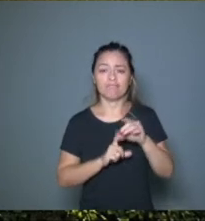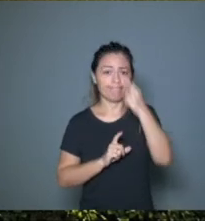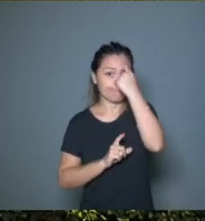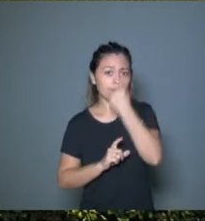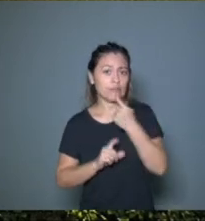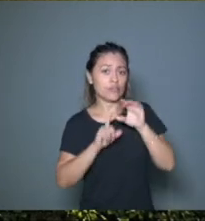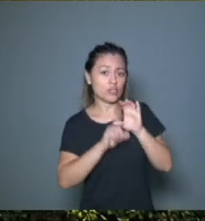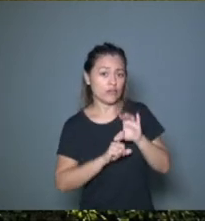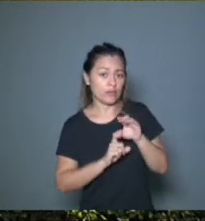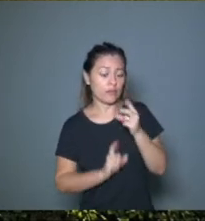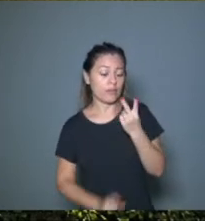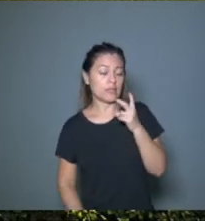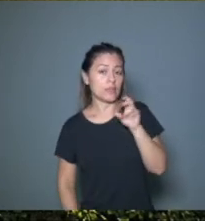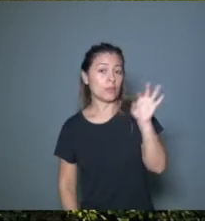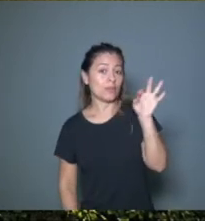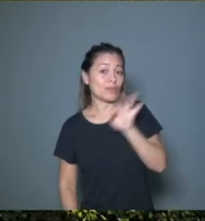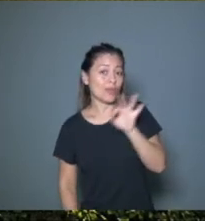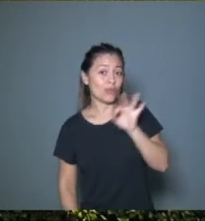profile,